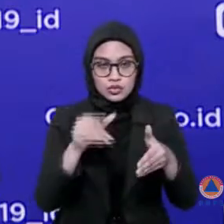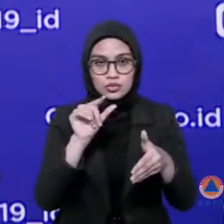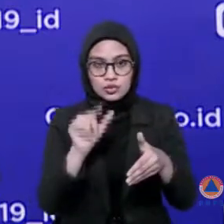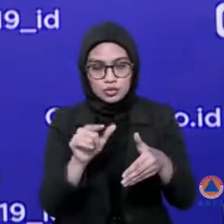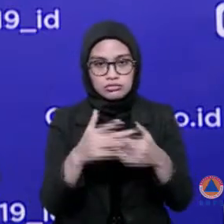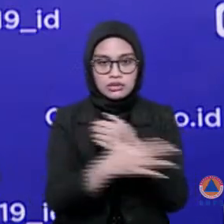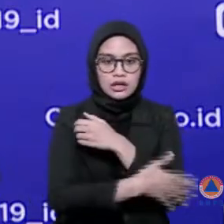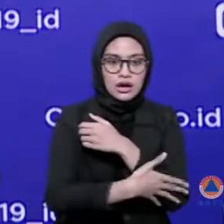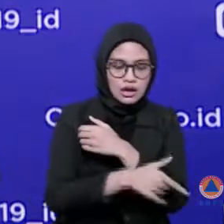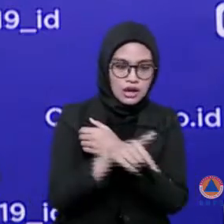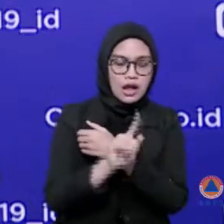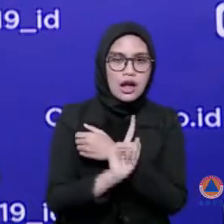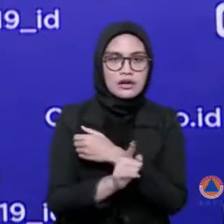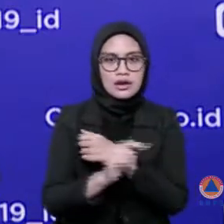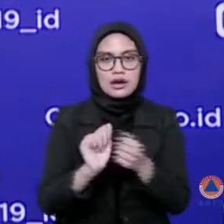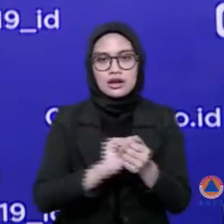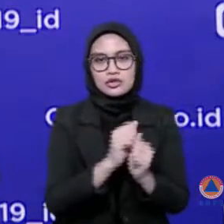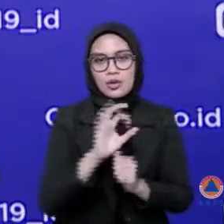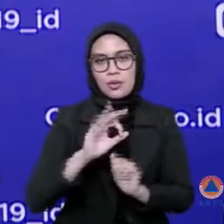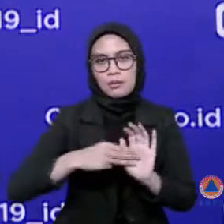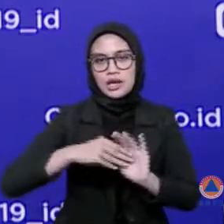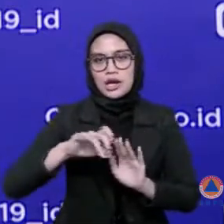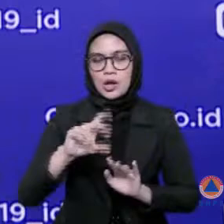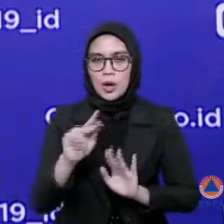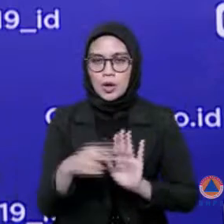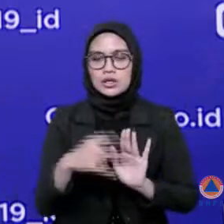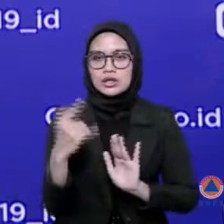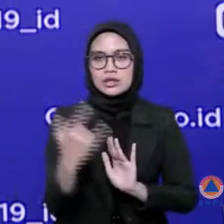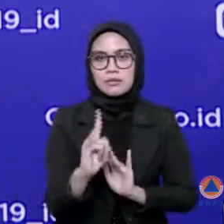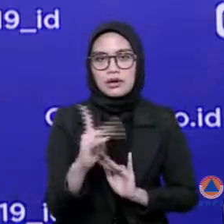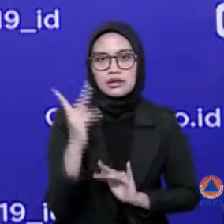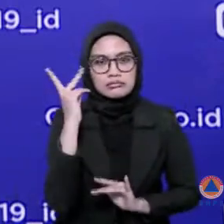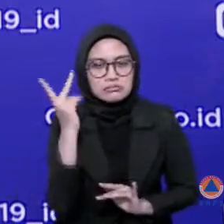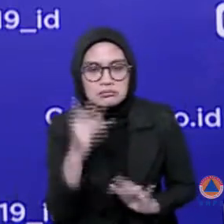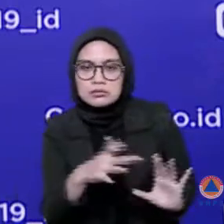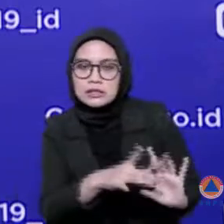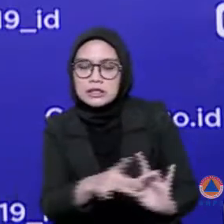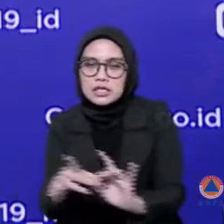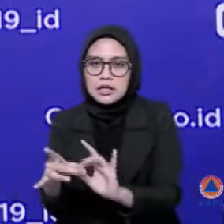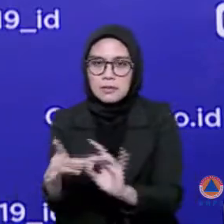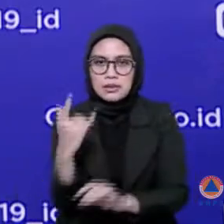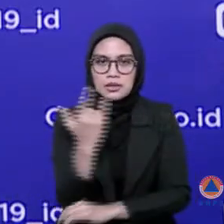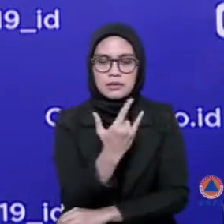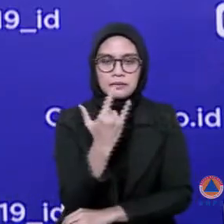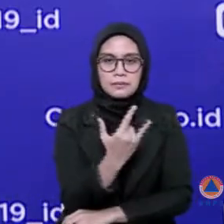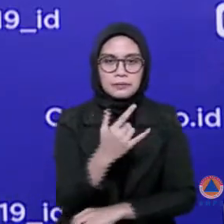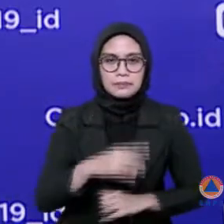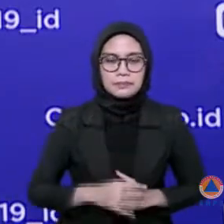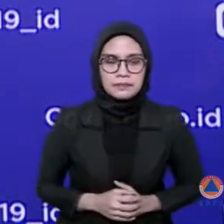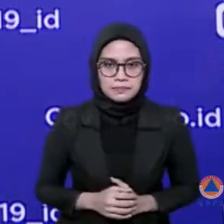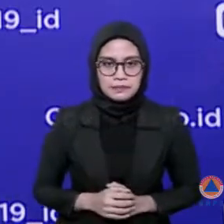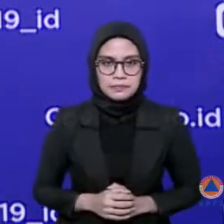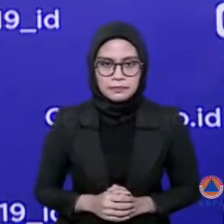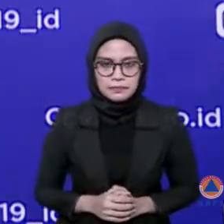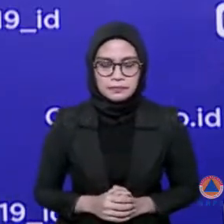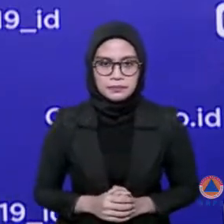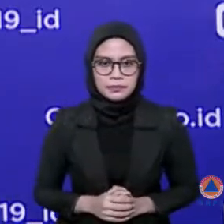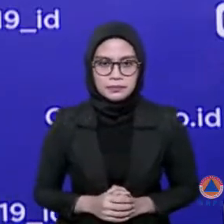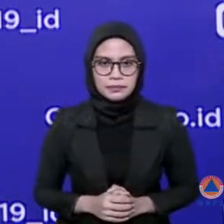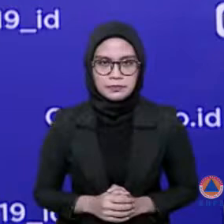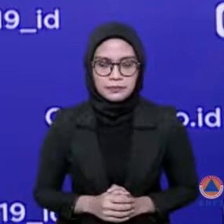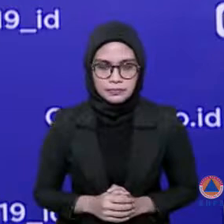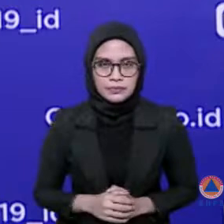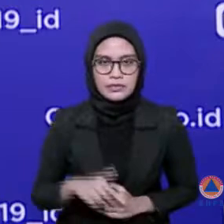to the outbreaks of the Omicron variants. That being said, that the policy of prohibiting the entry